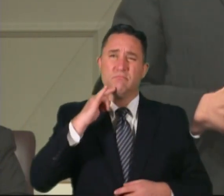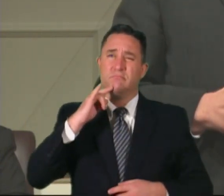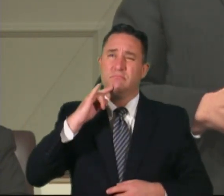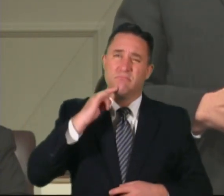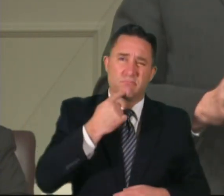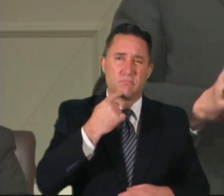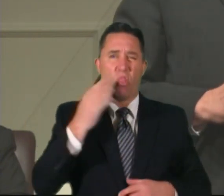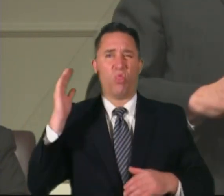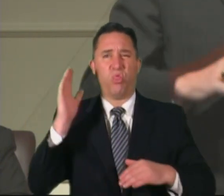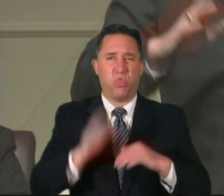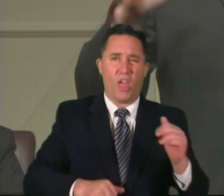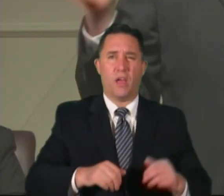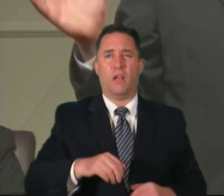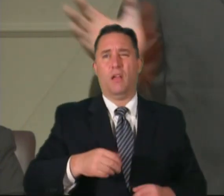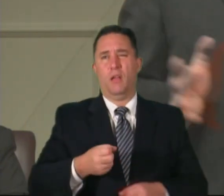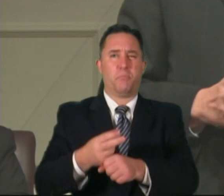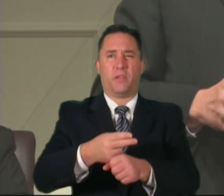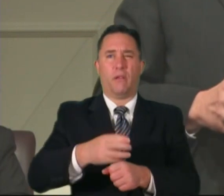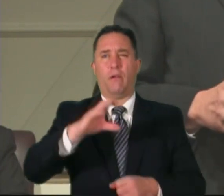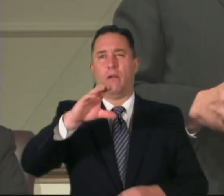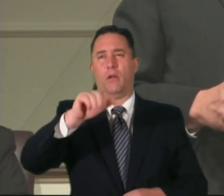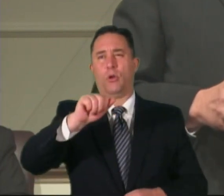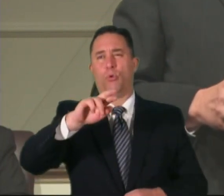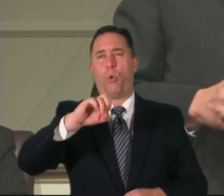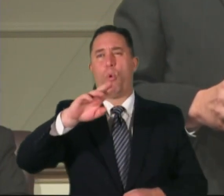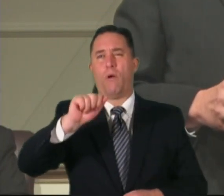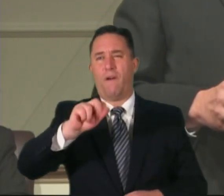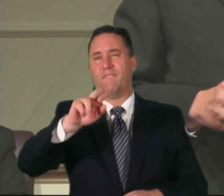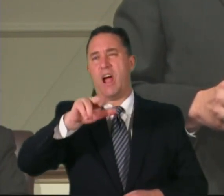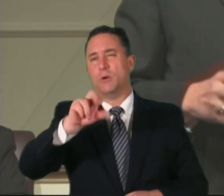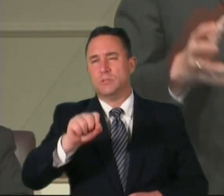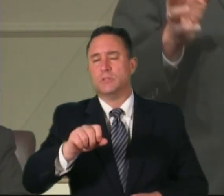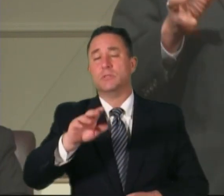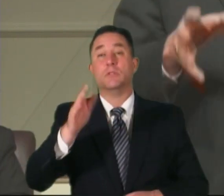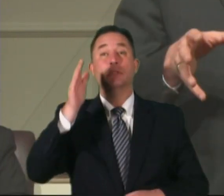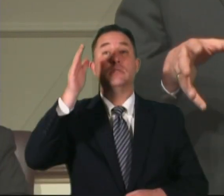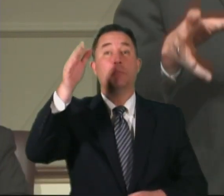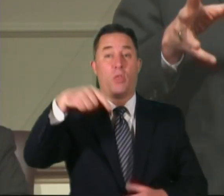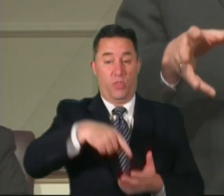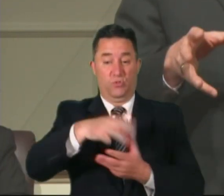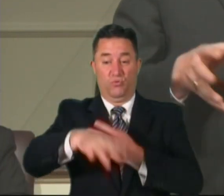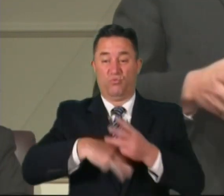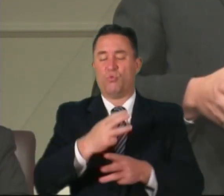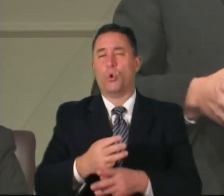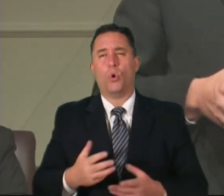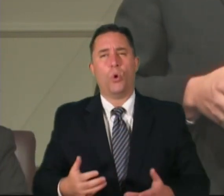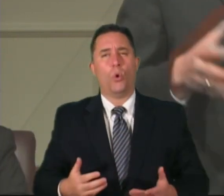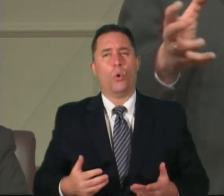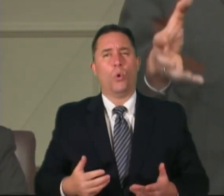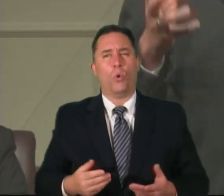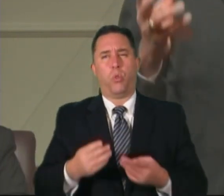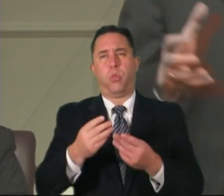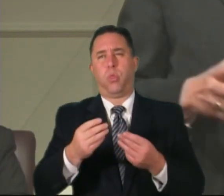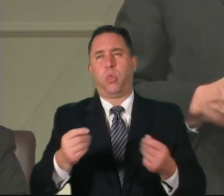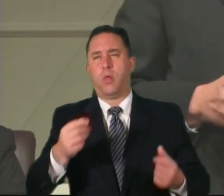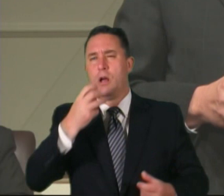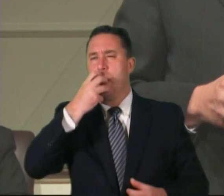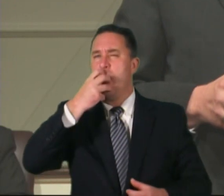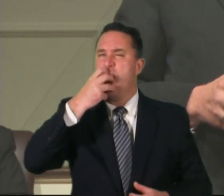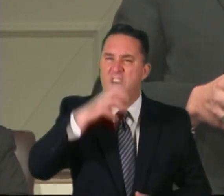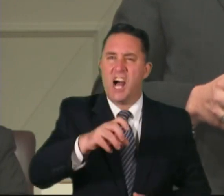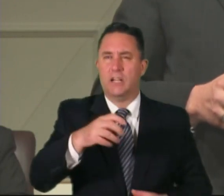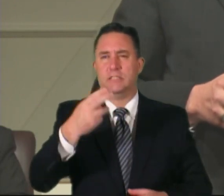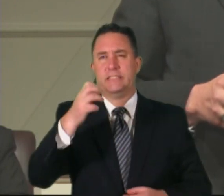serious than coronavirus could ever dream of being. One day, this world's gonna melt with a fervent